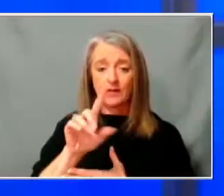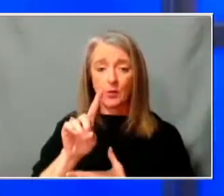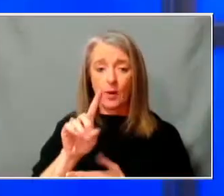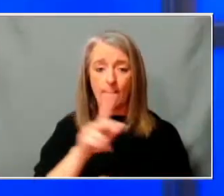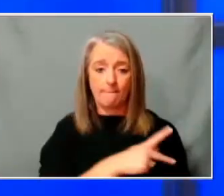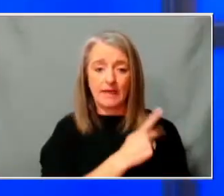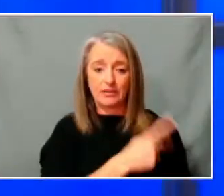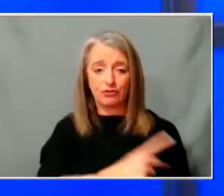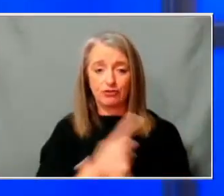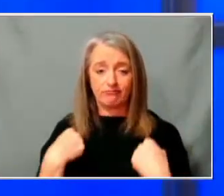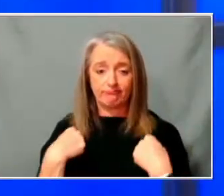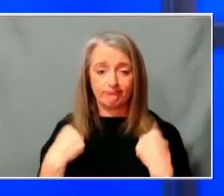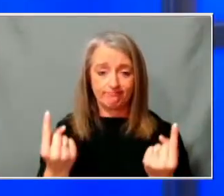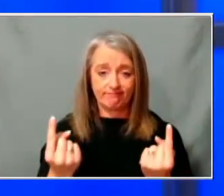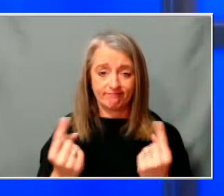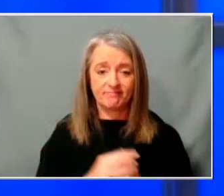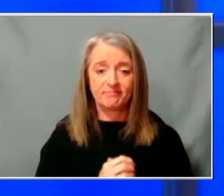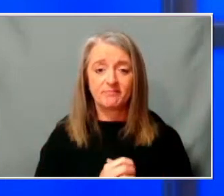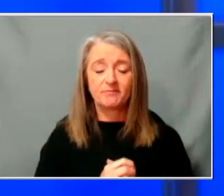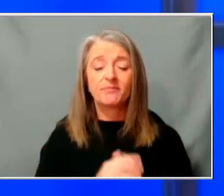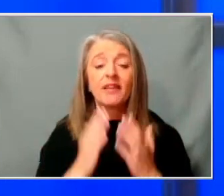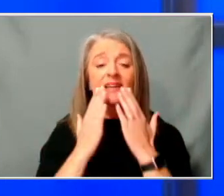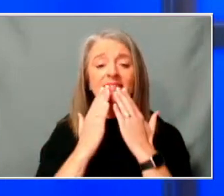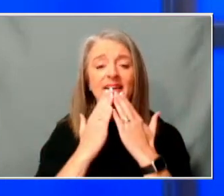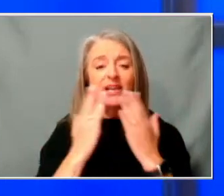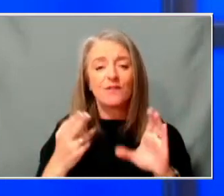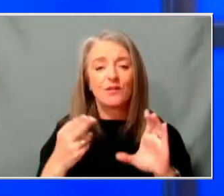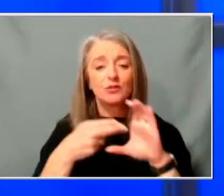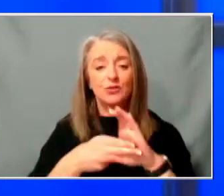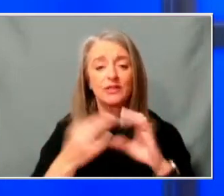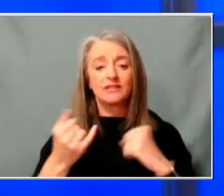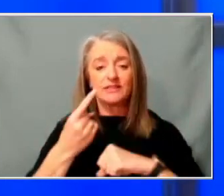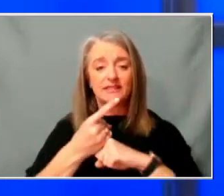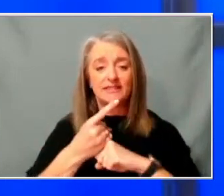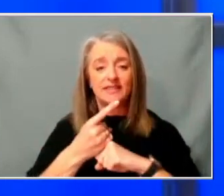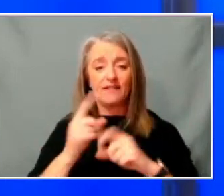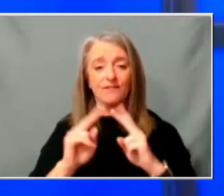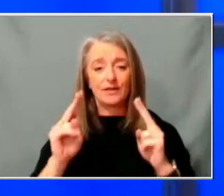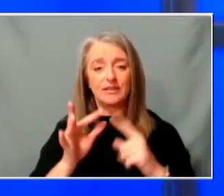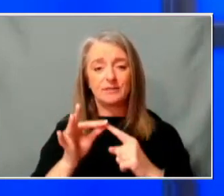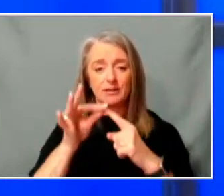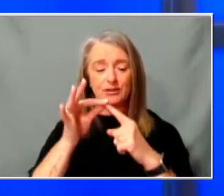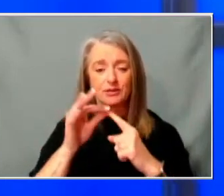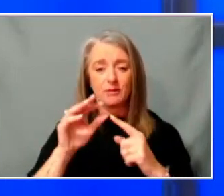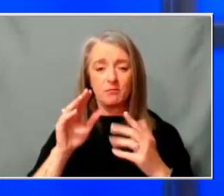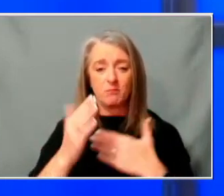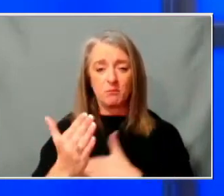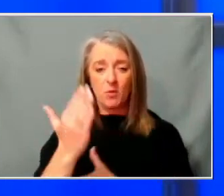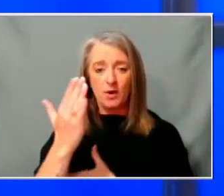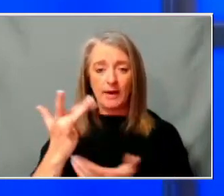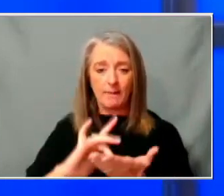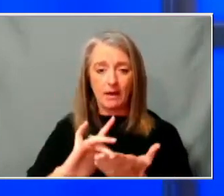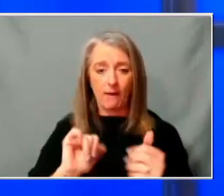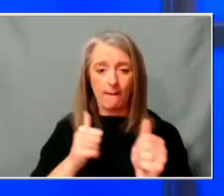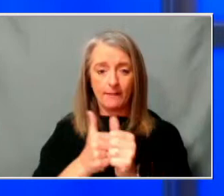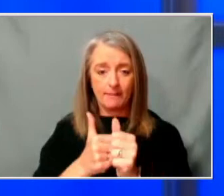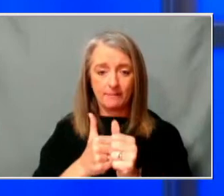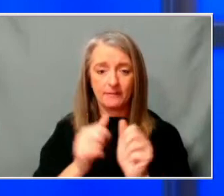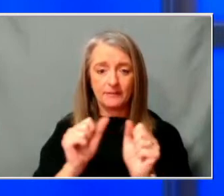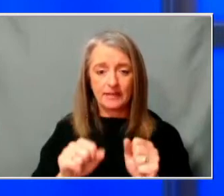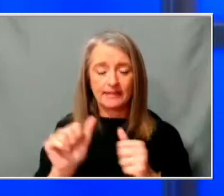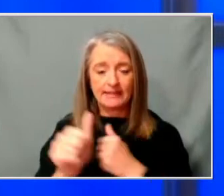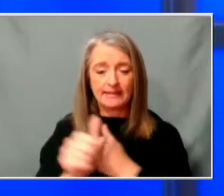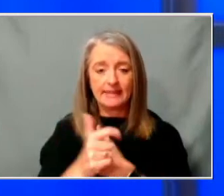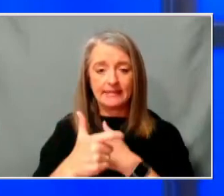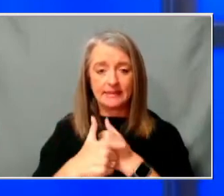patients. Thank you so much for joining us for this very special morning medical update. Remember, you can catch our updates anytime